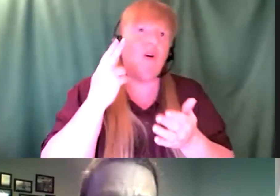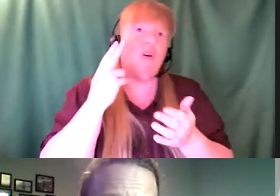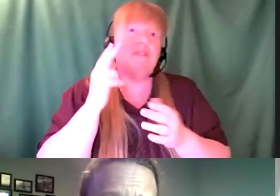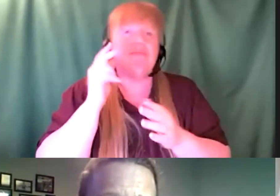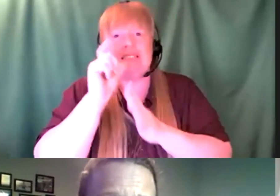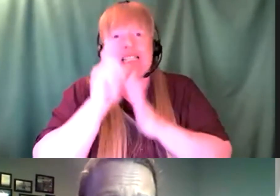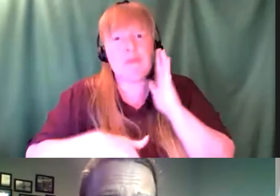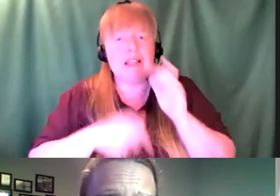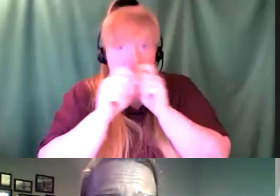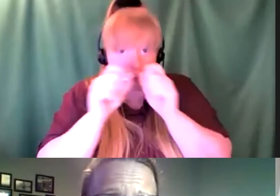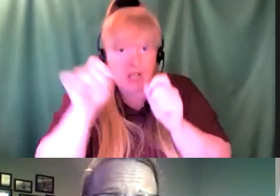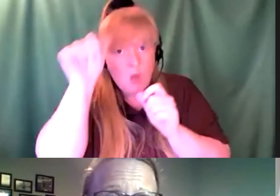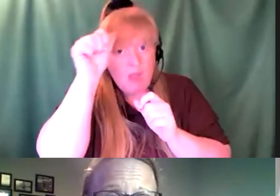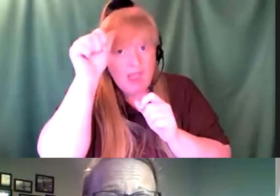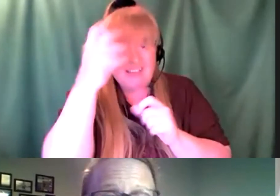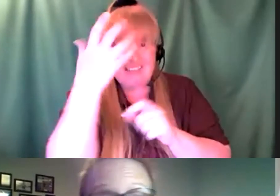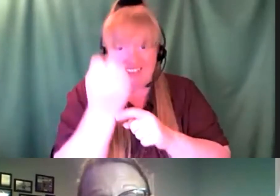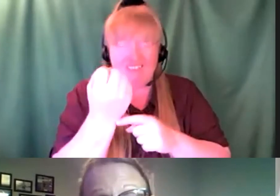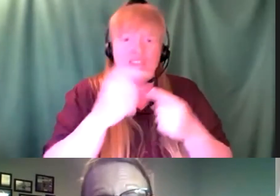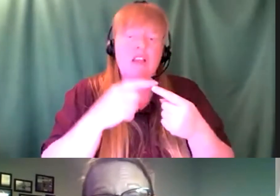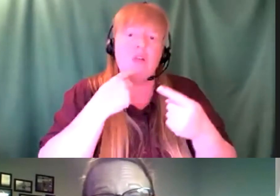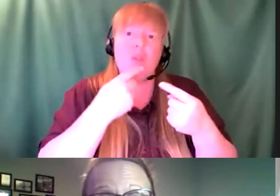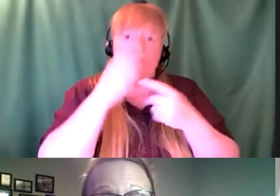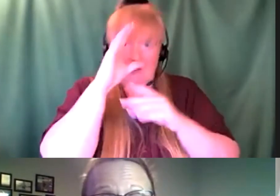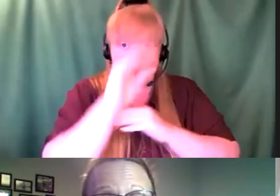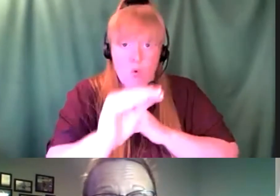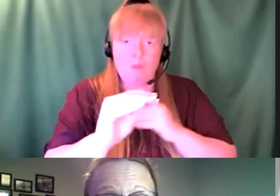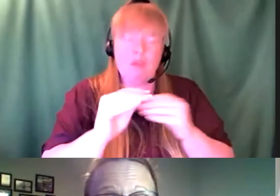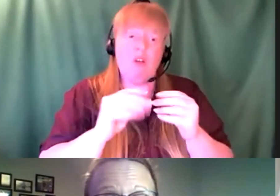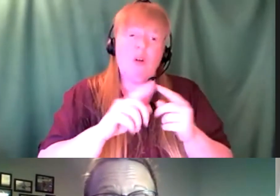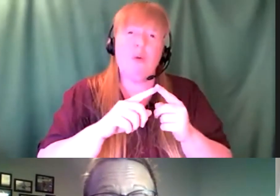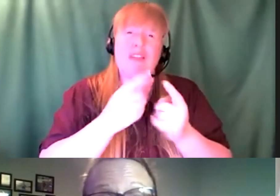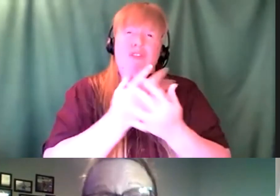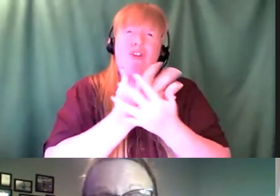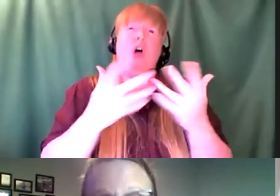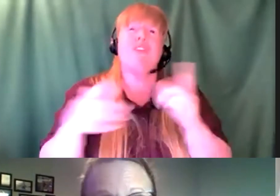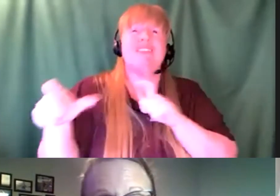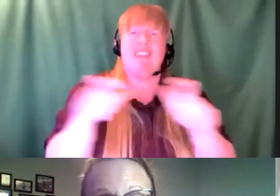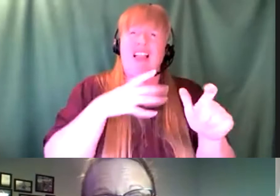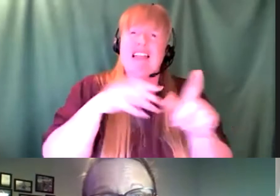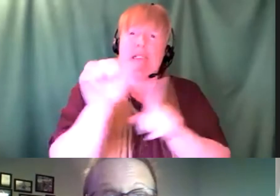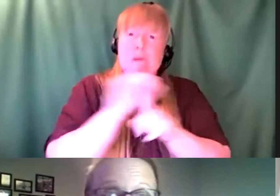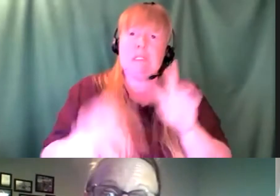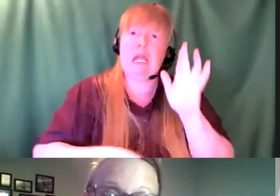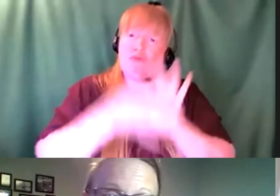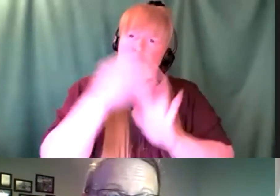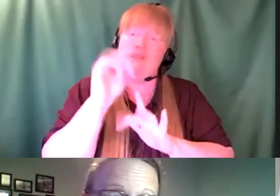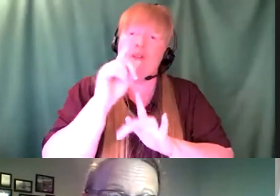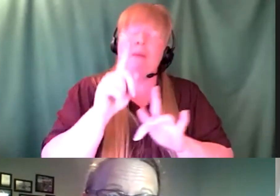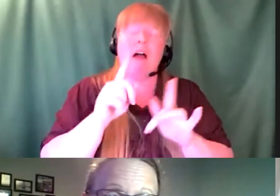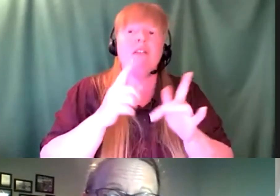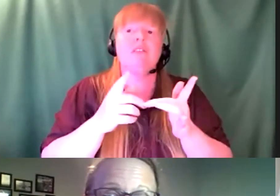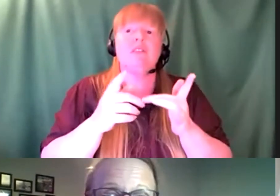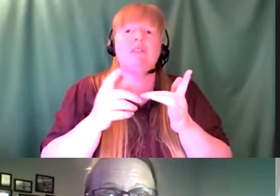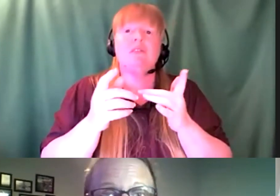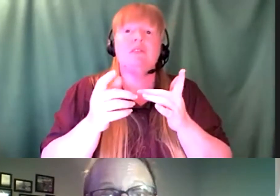lot more work to do, Carl, but what I would really encourage people to do is to go along to different clubs in whatever sport they